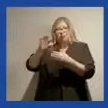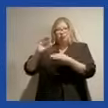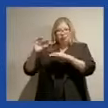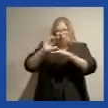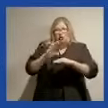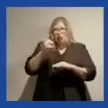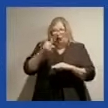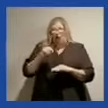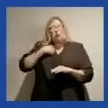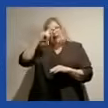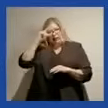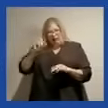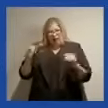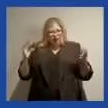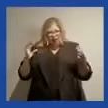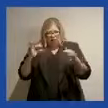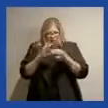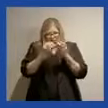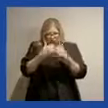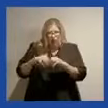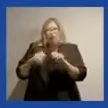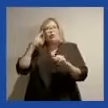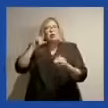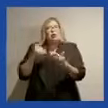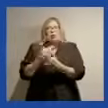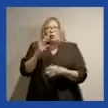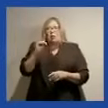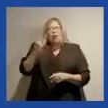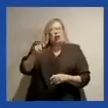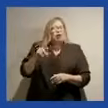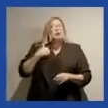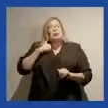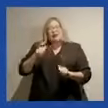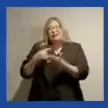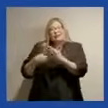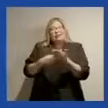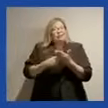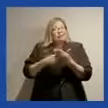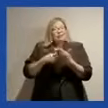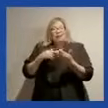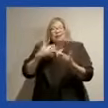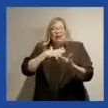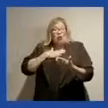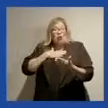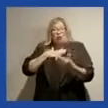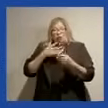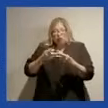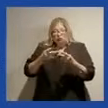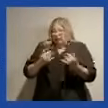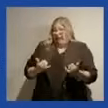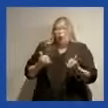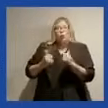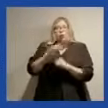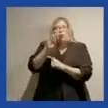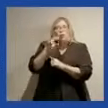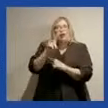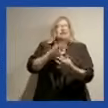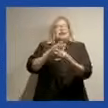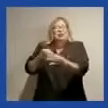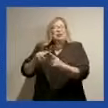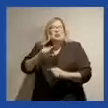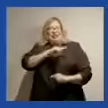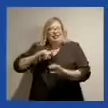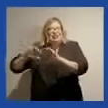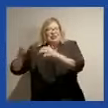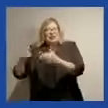strategies for new bonds in the state. We can discuss where we are with the bonds in relationship to the legislature. I imagine that will be a question.